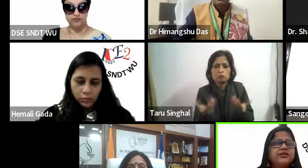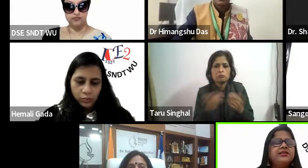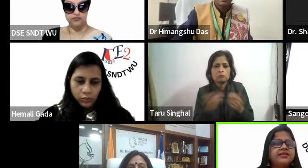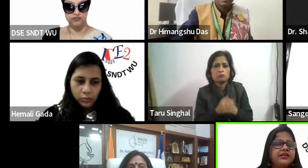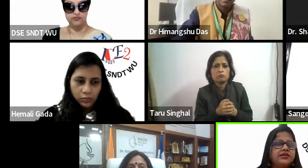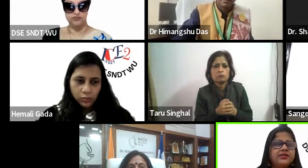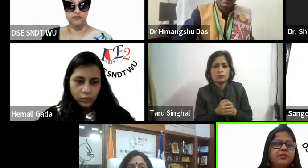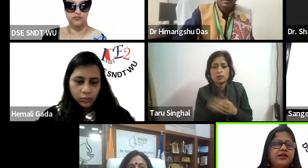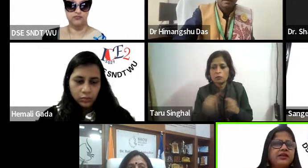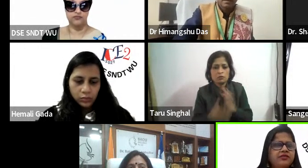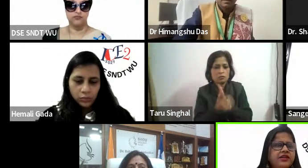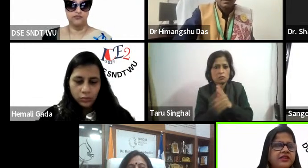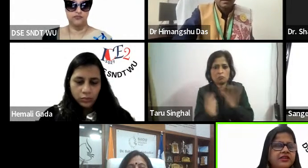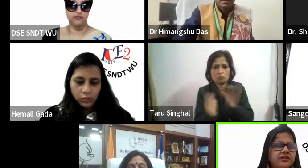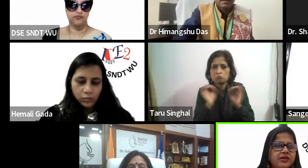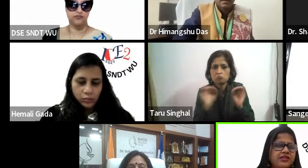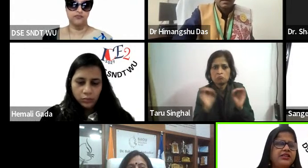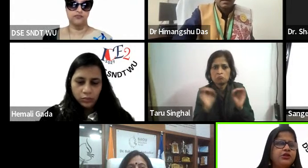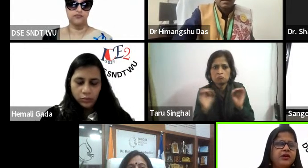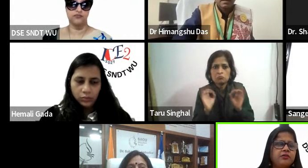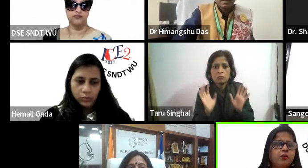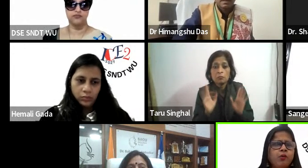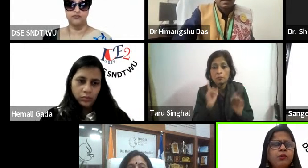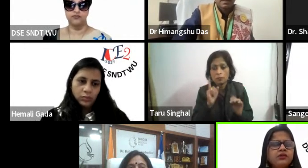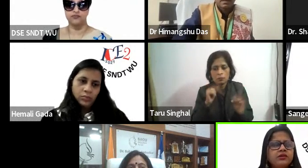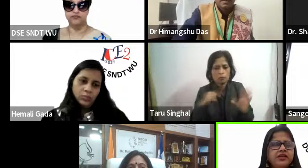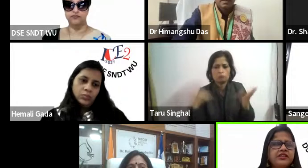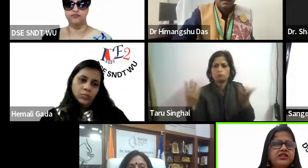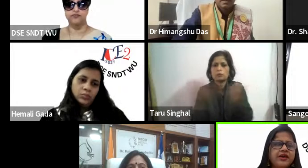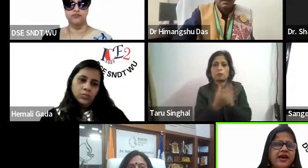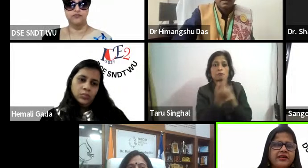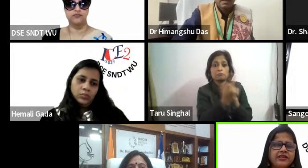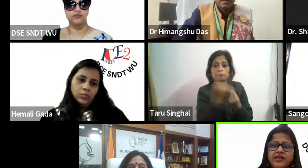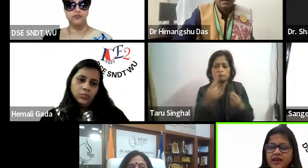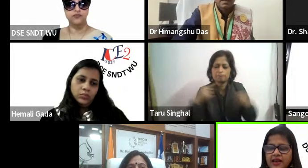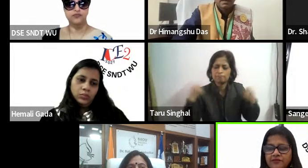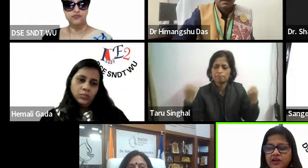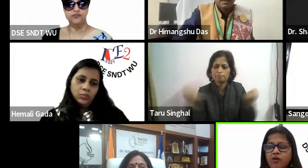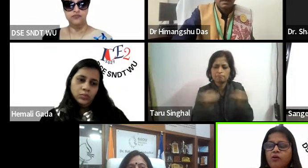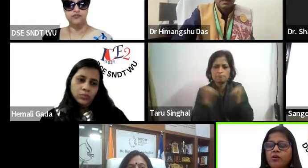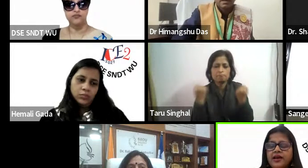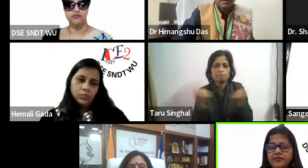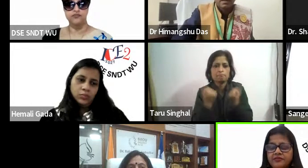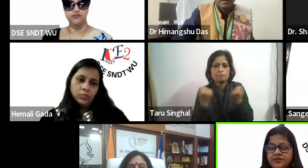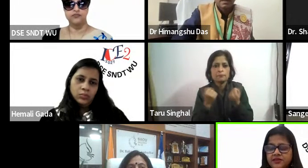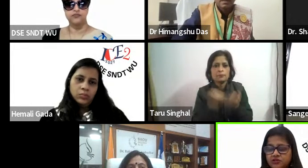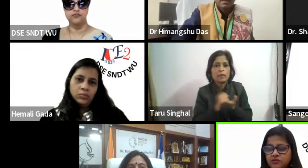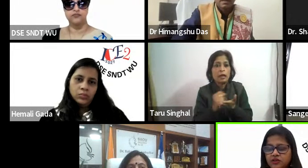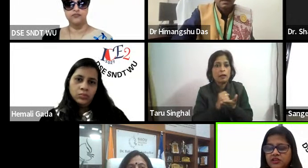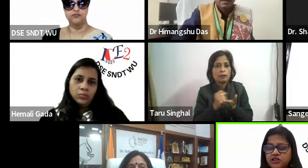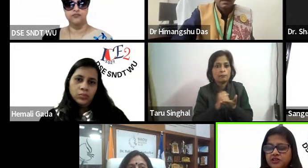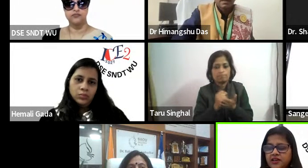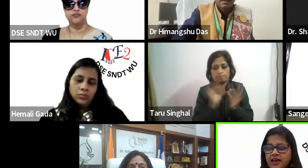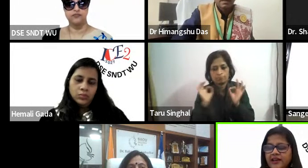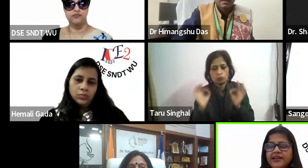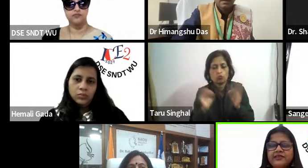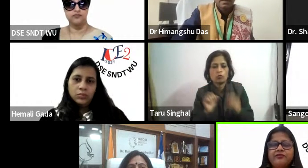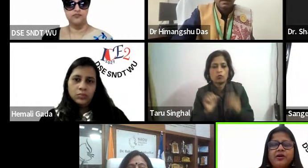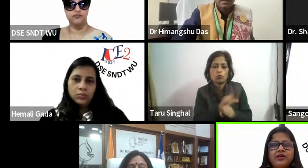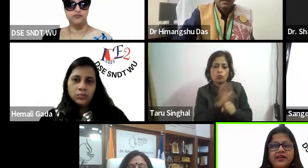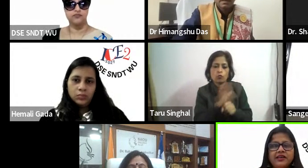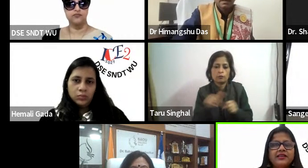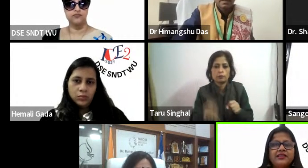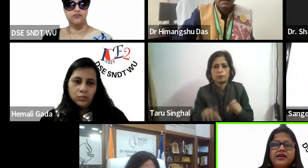a skill set separately for it, but each one wore the creative hat, and we all have risen to the occasion. And